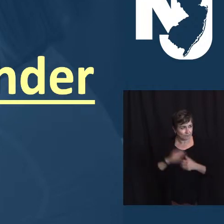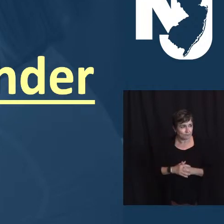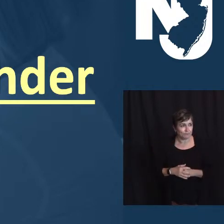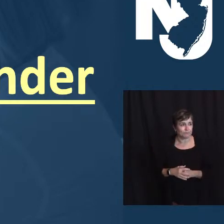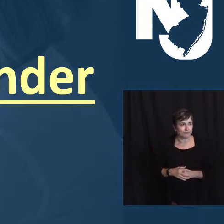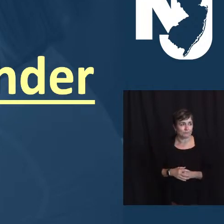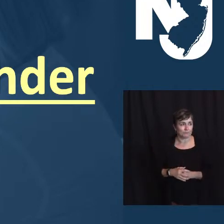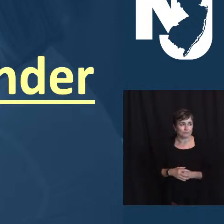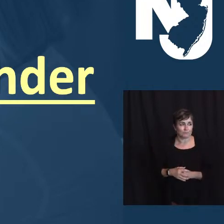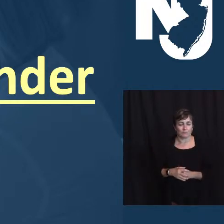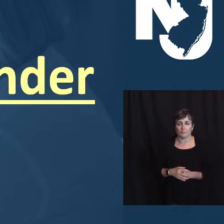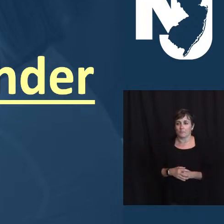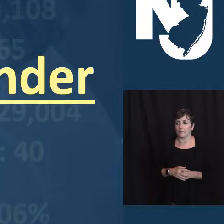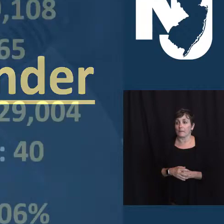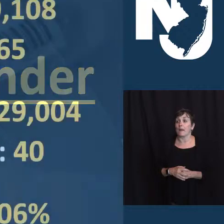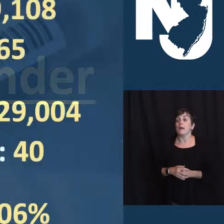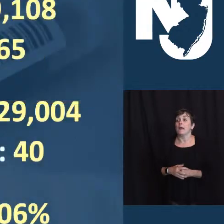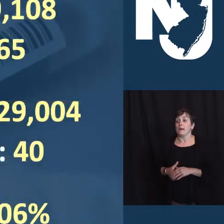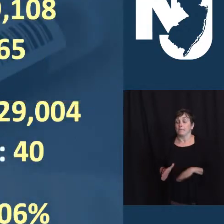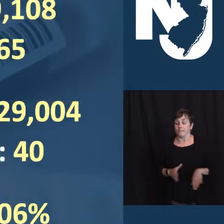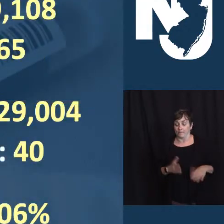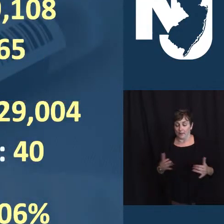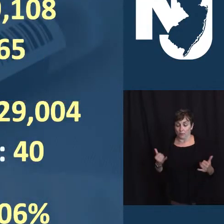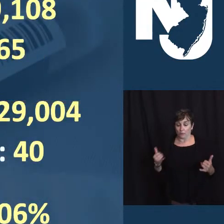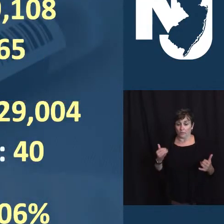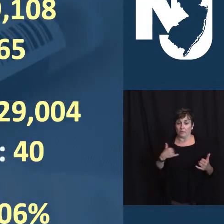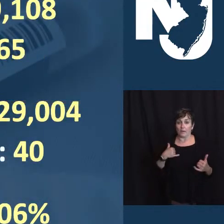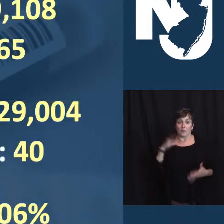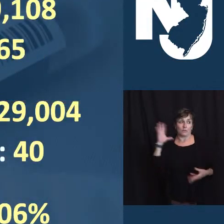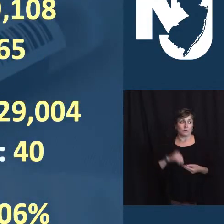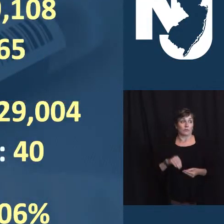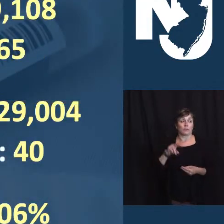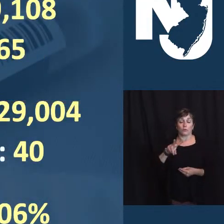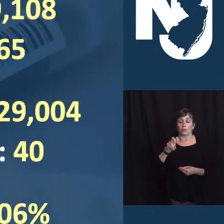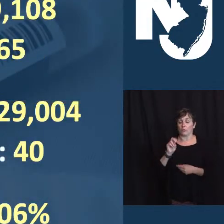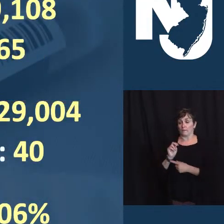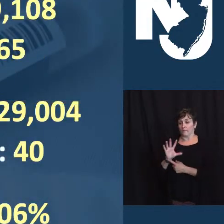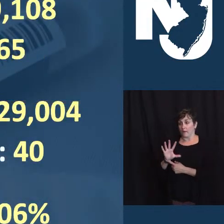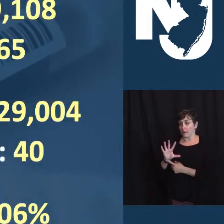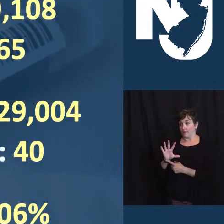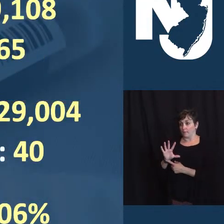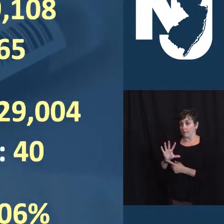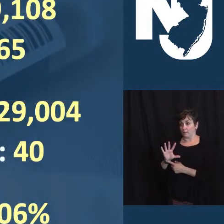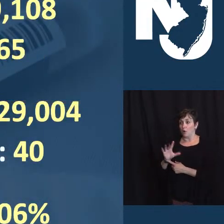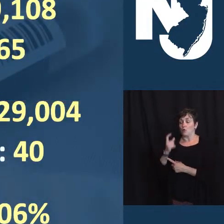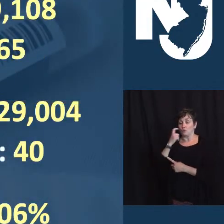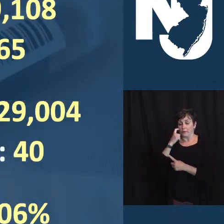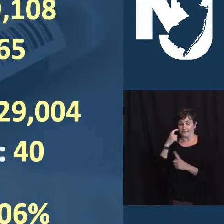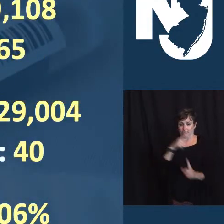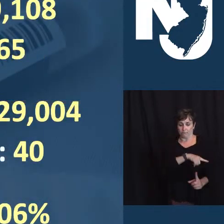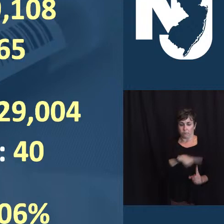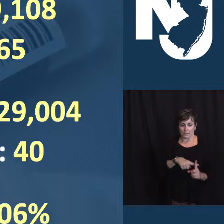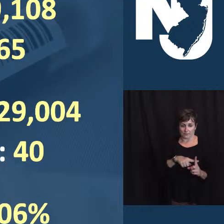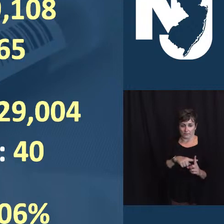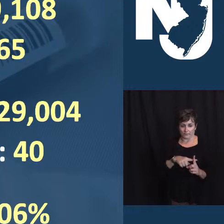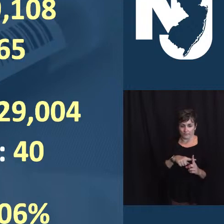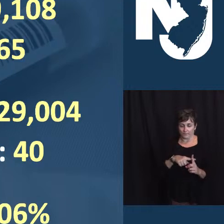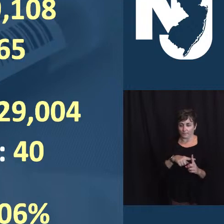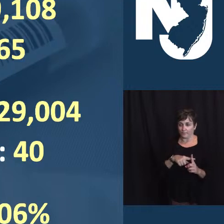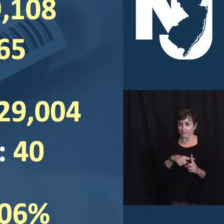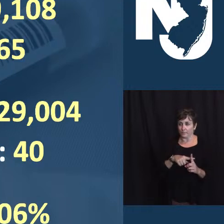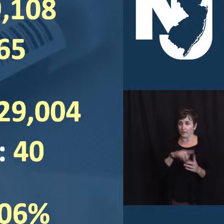covid19.nj.gov/finder. So today we are reporting 205 newly reported either positive test results, which